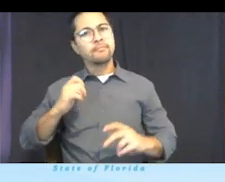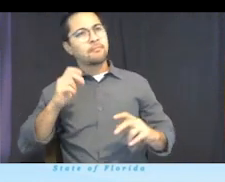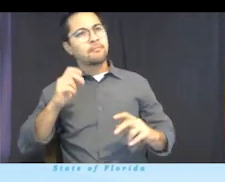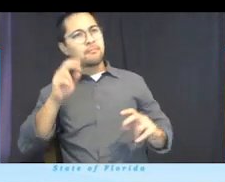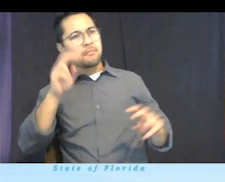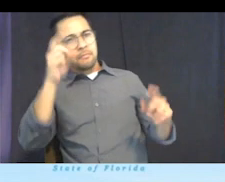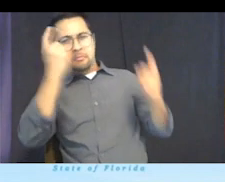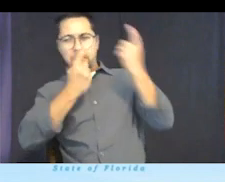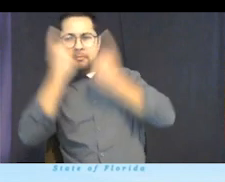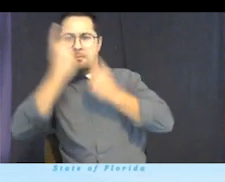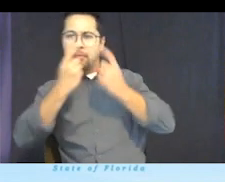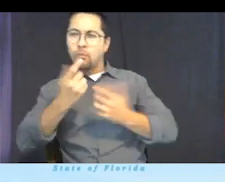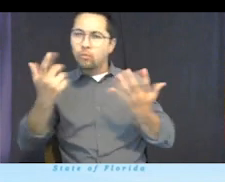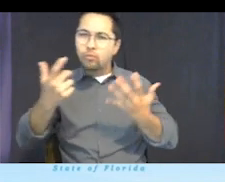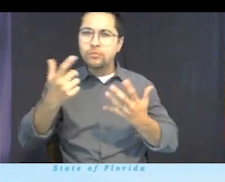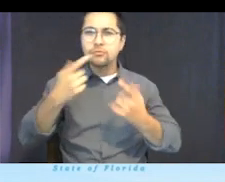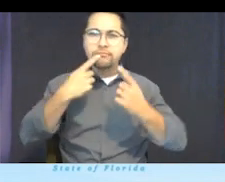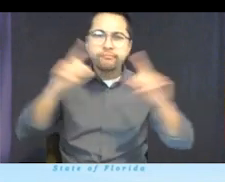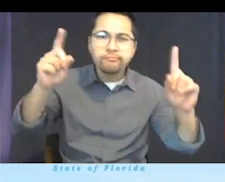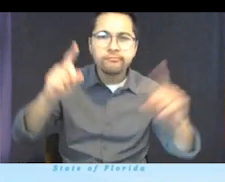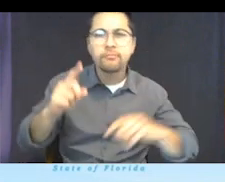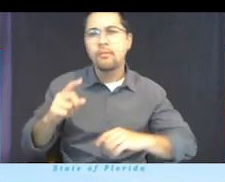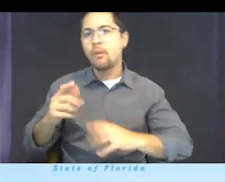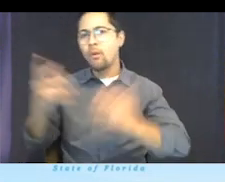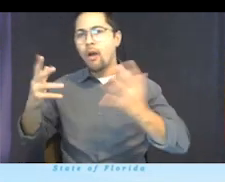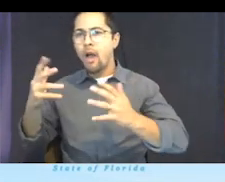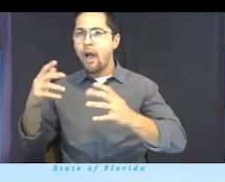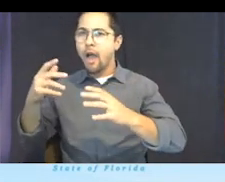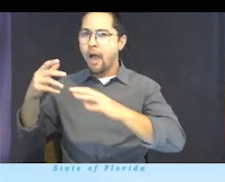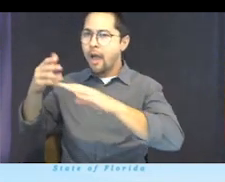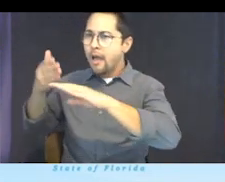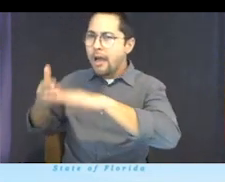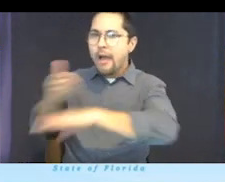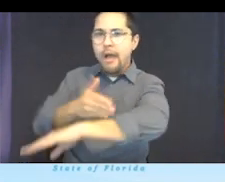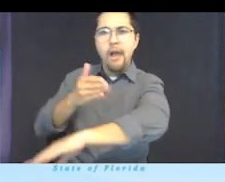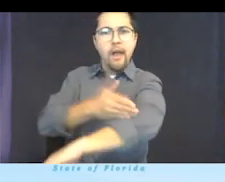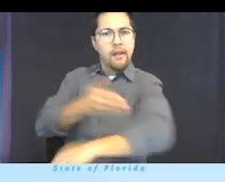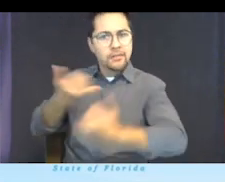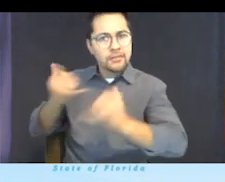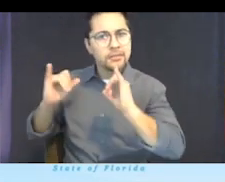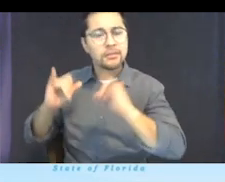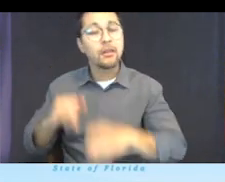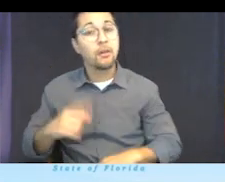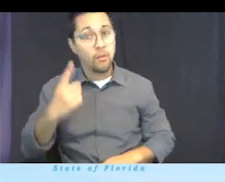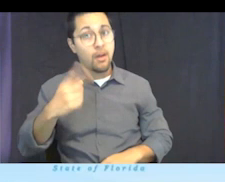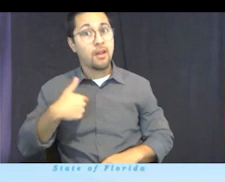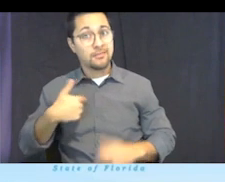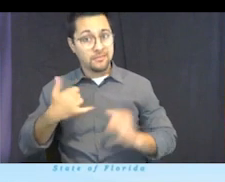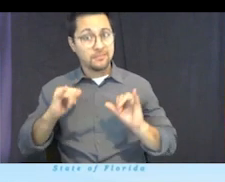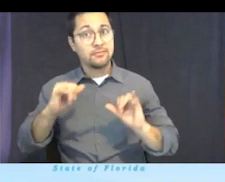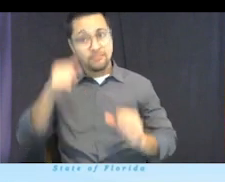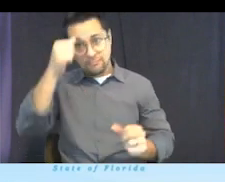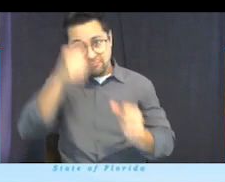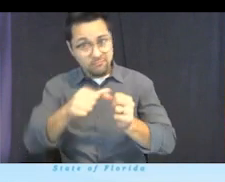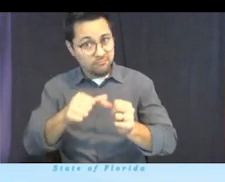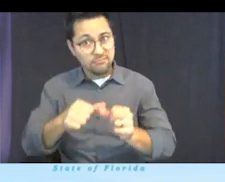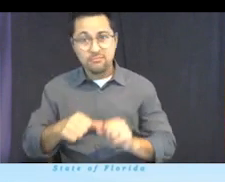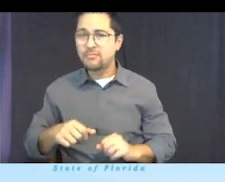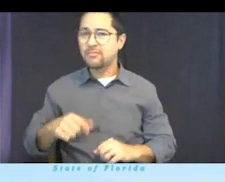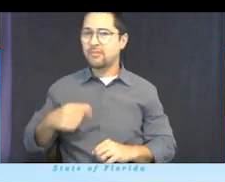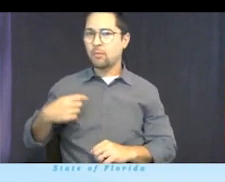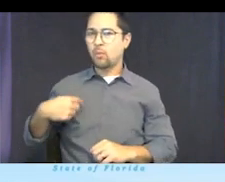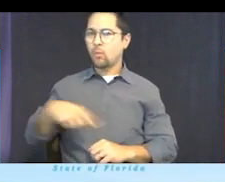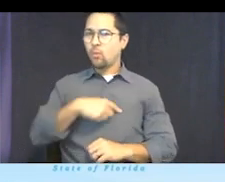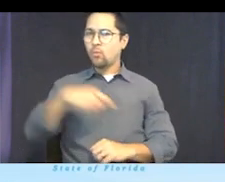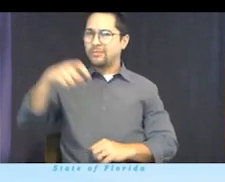learned. And one thing that has rung true throughout the entire duration of this pandemic is the need for all of us to be